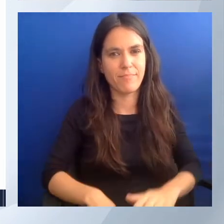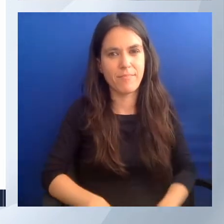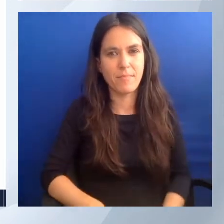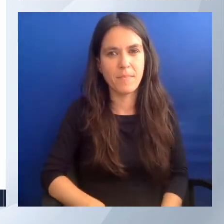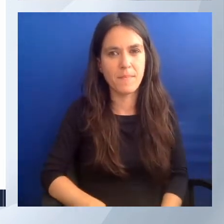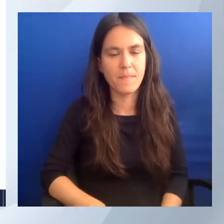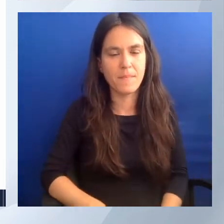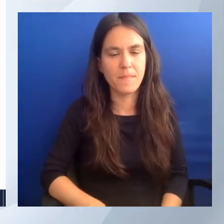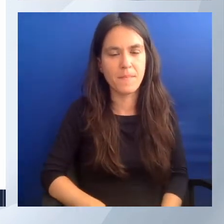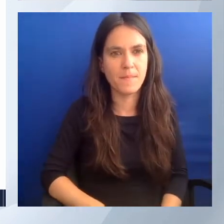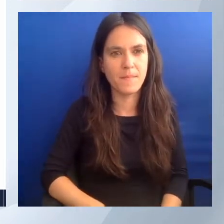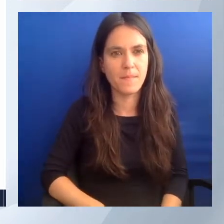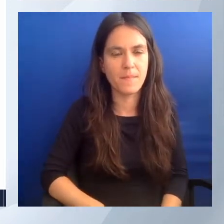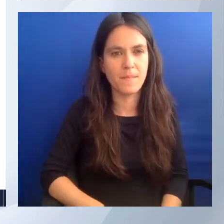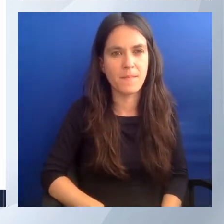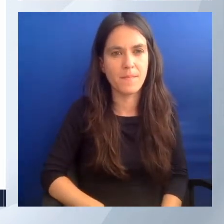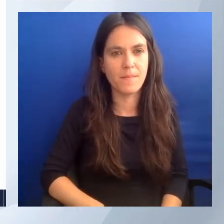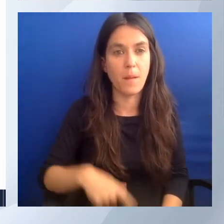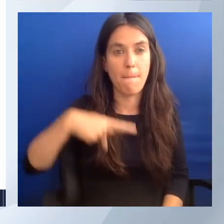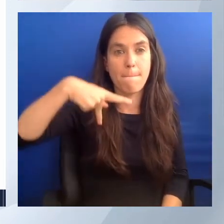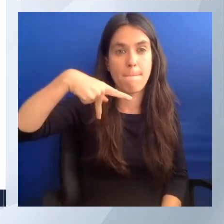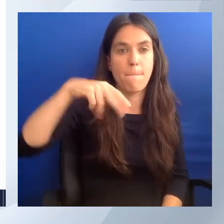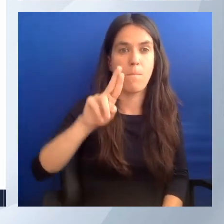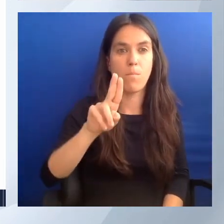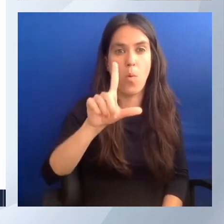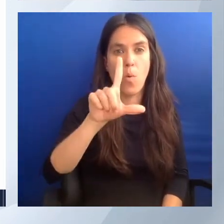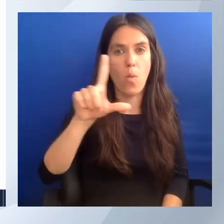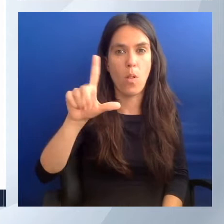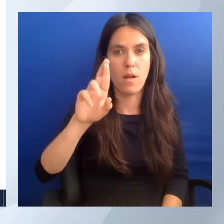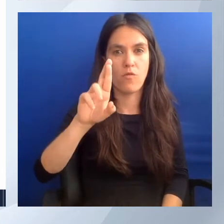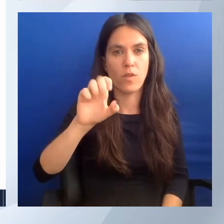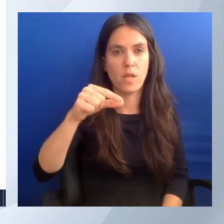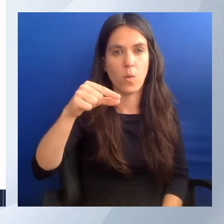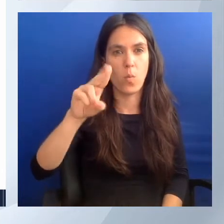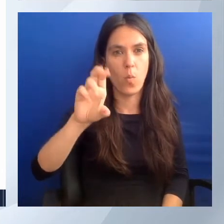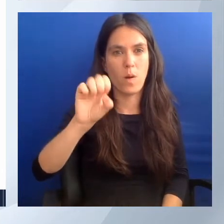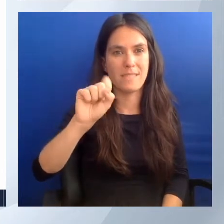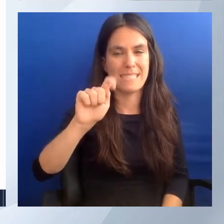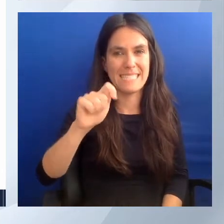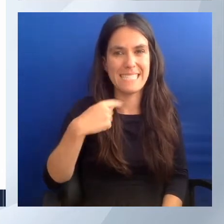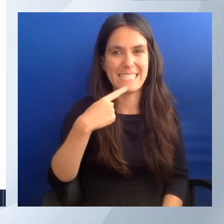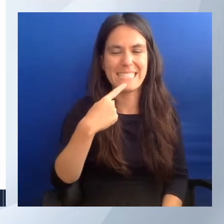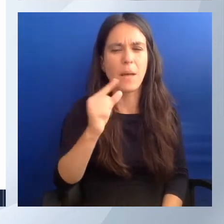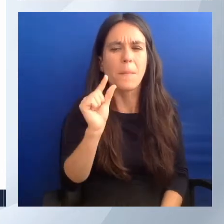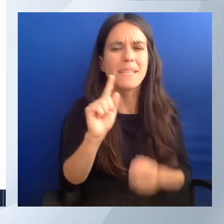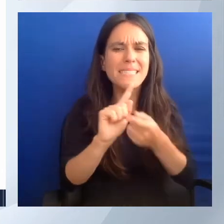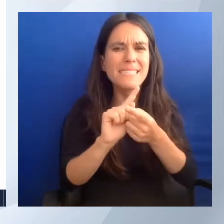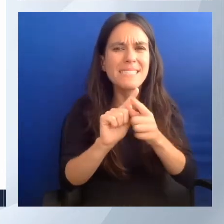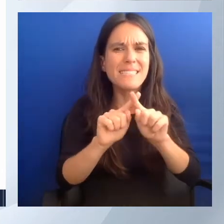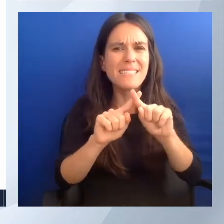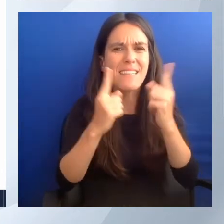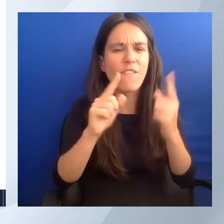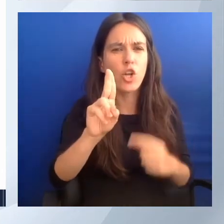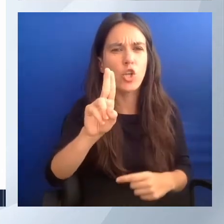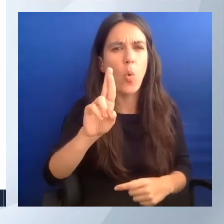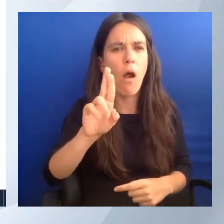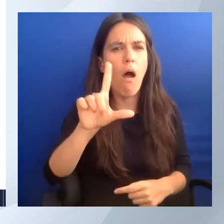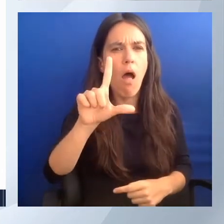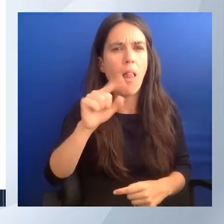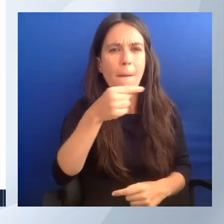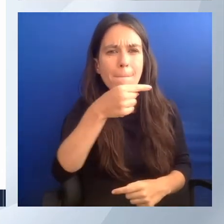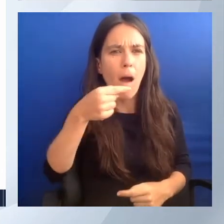that it added the pull request, and what you can also see is that it has a slightly different URL. It added a